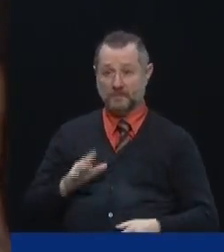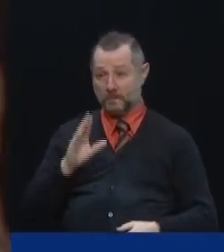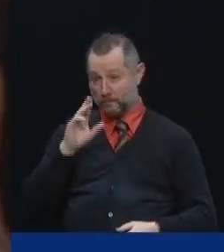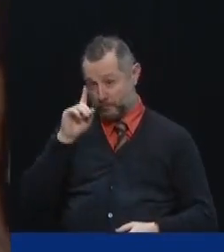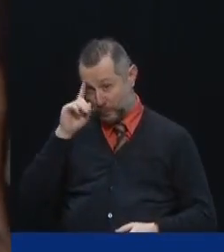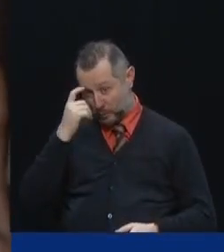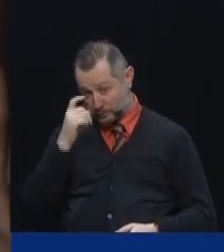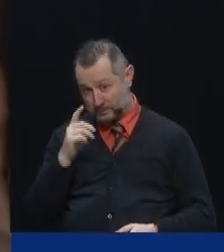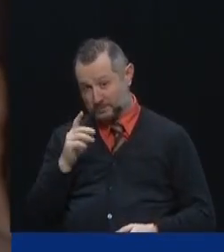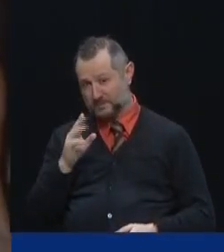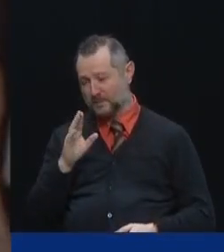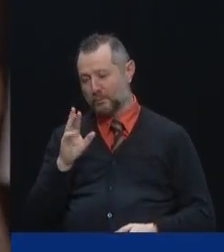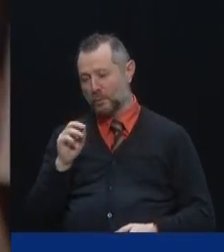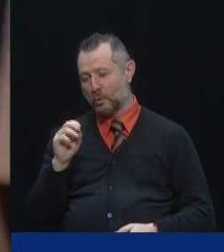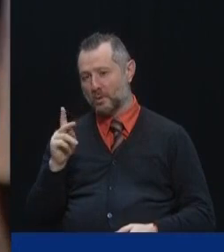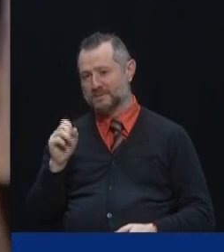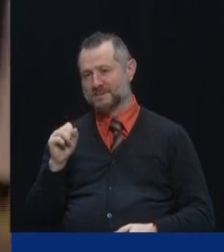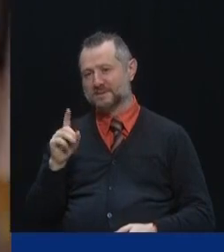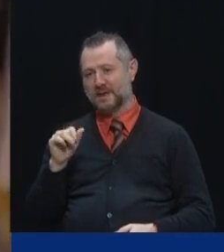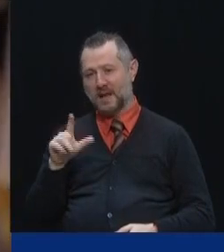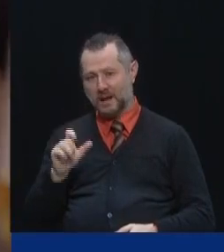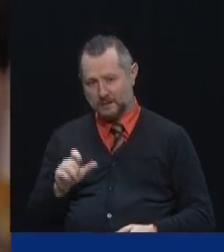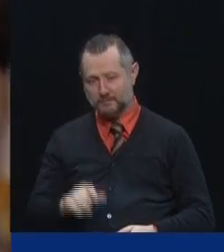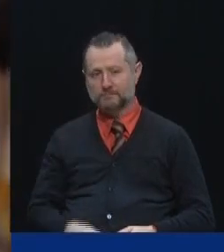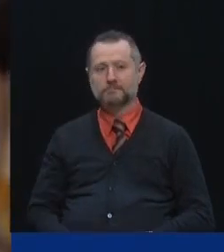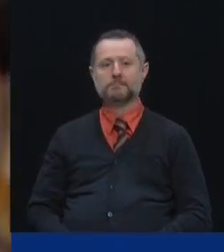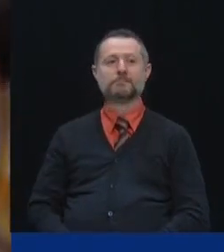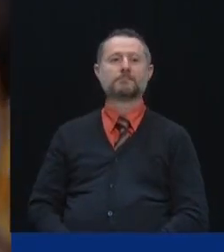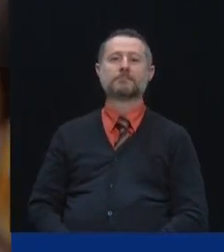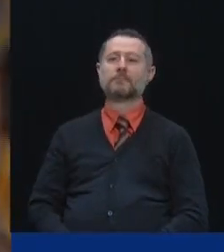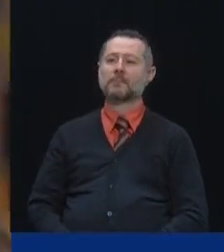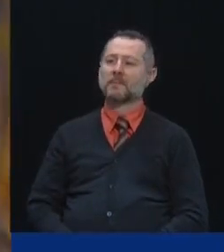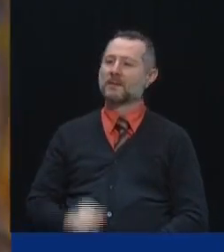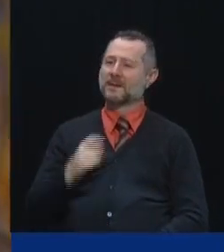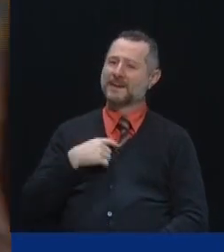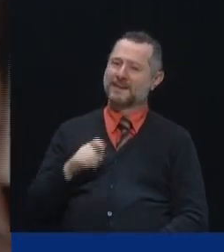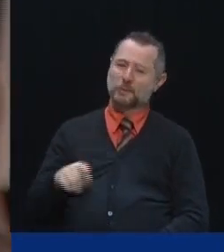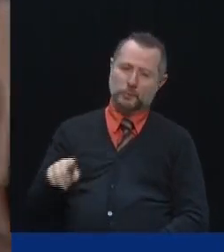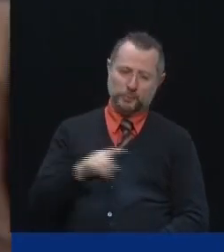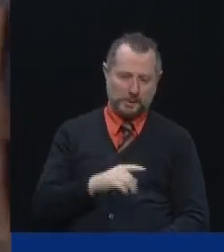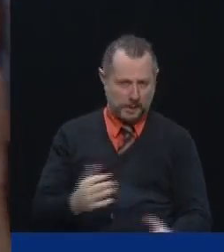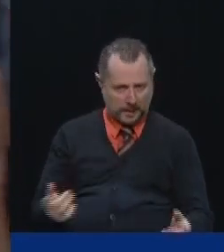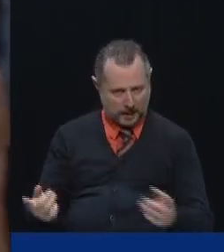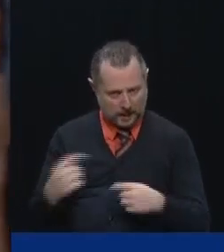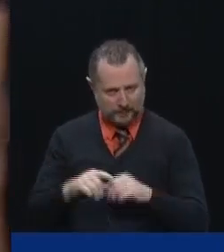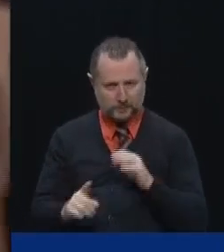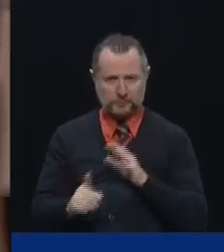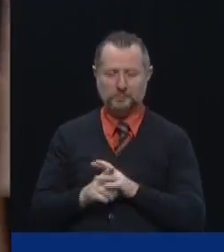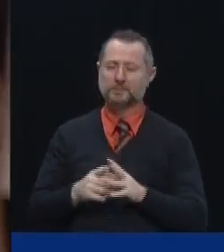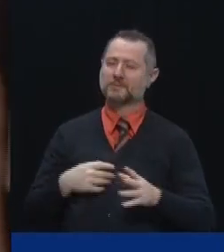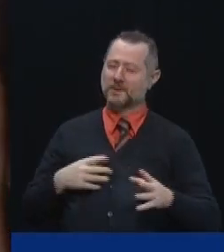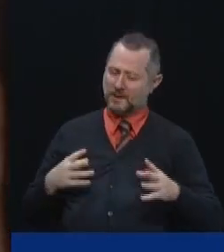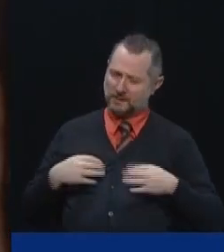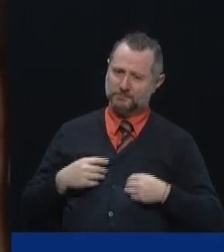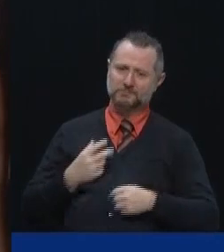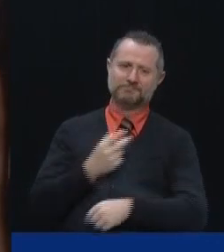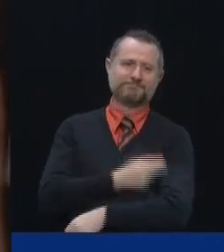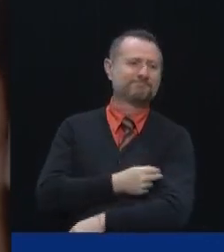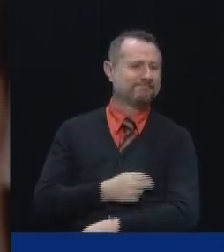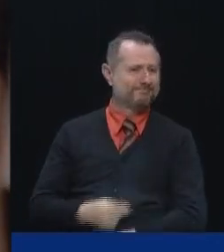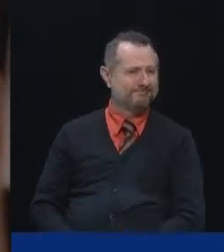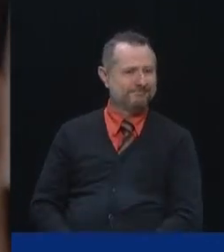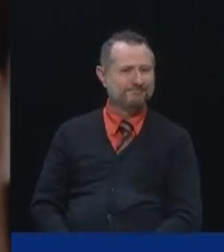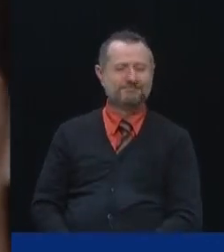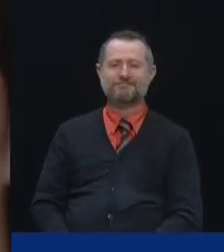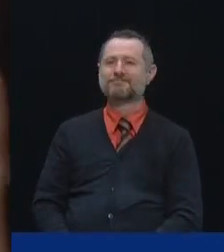We need you to come out and take it. We need you to come out and take it. And